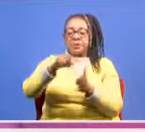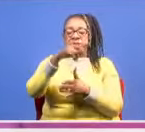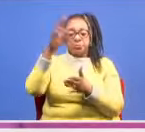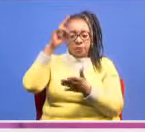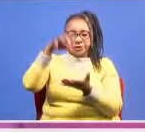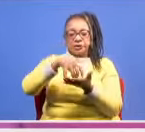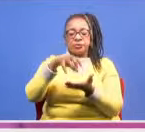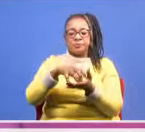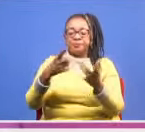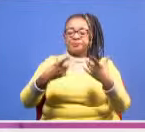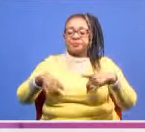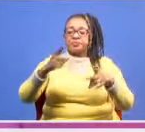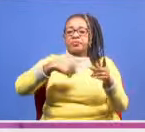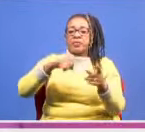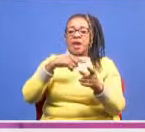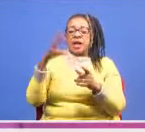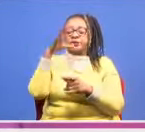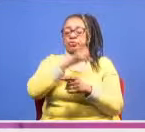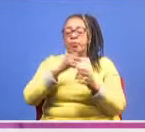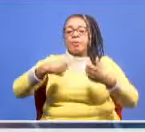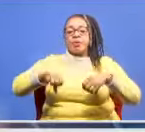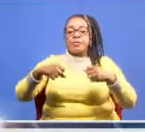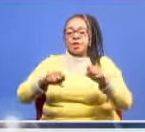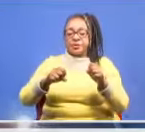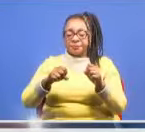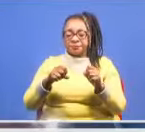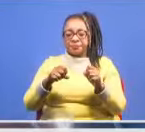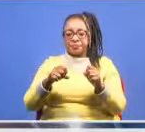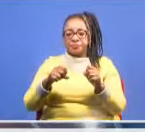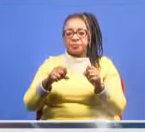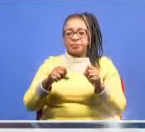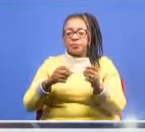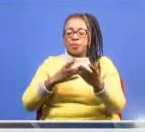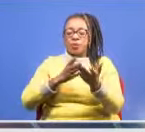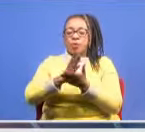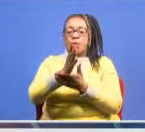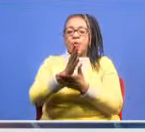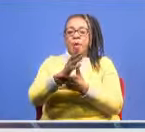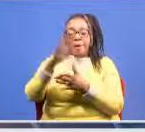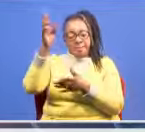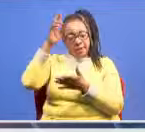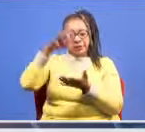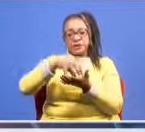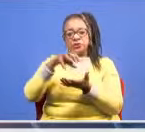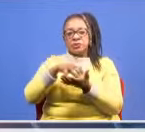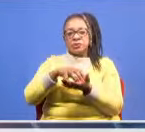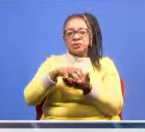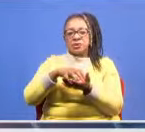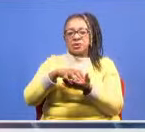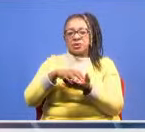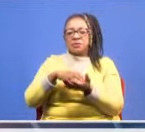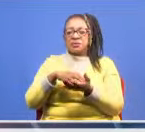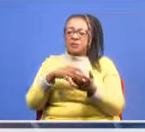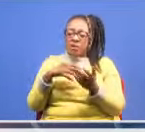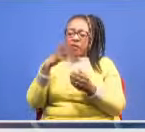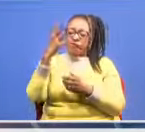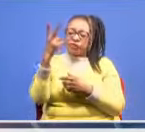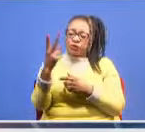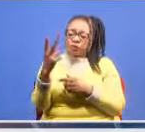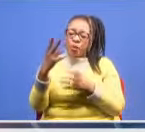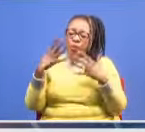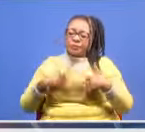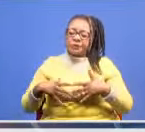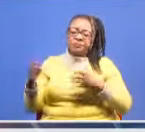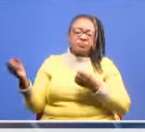assume they were carried by Boda Boda. Yeah, they passed through the police station. You mean 42 bodies were carried to a police station without the